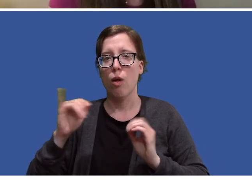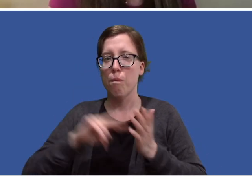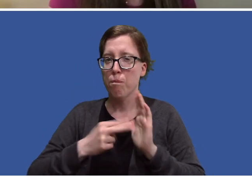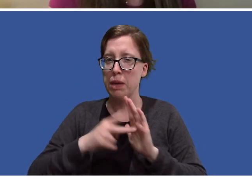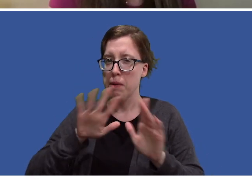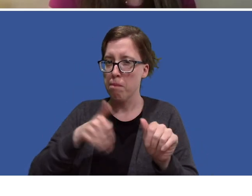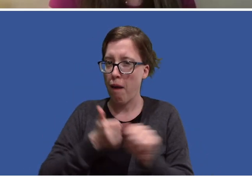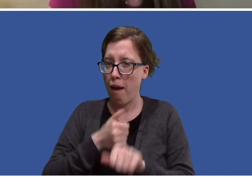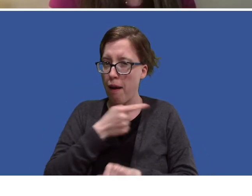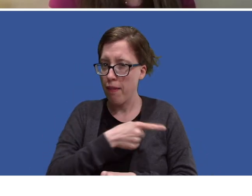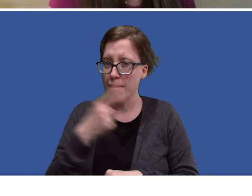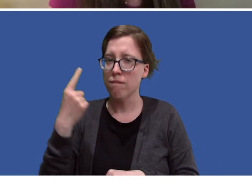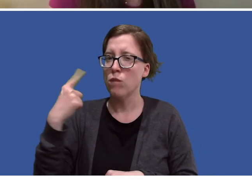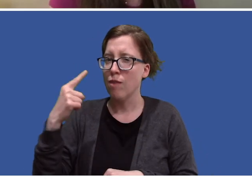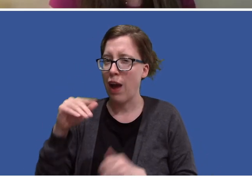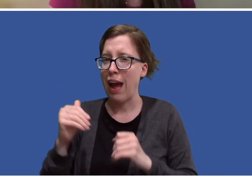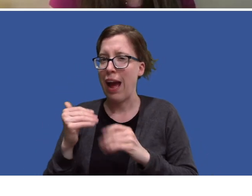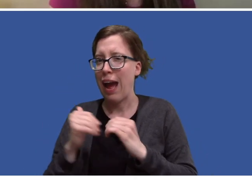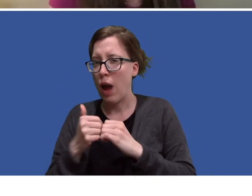for those routines in the classroom.